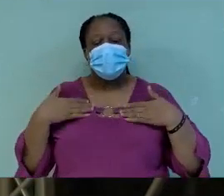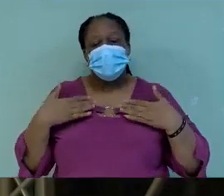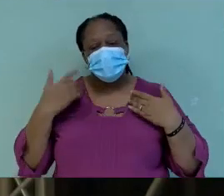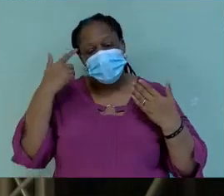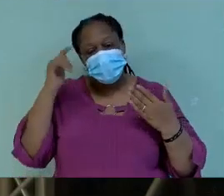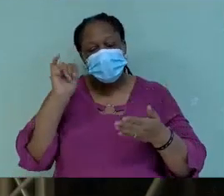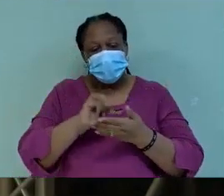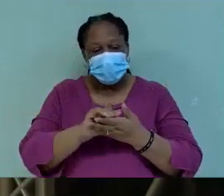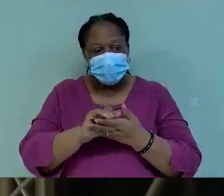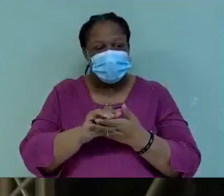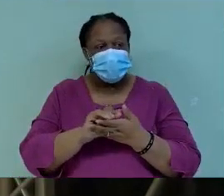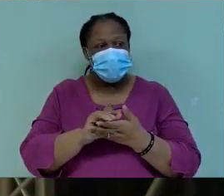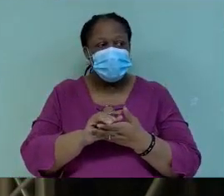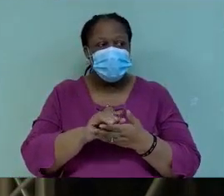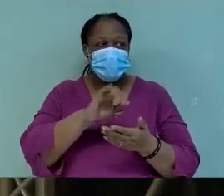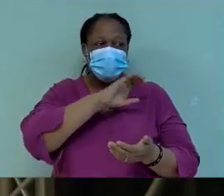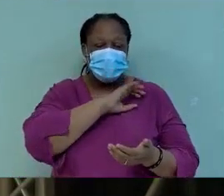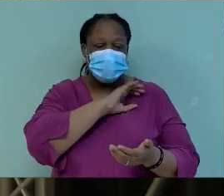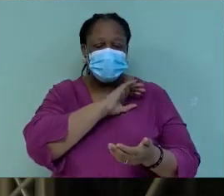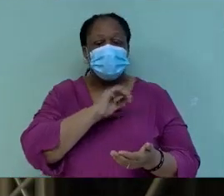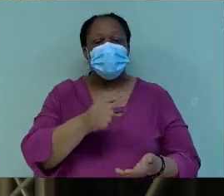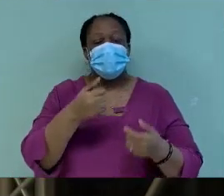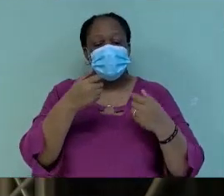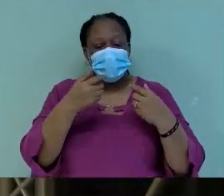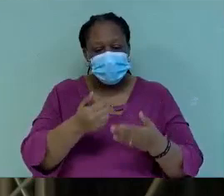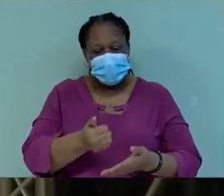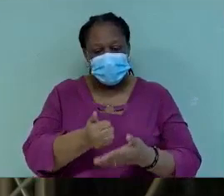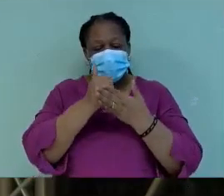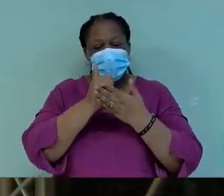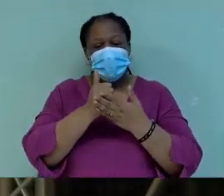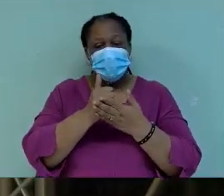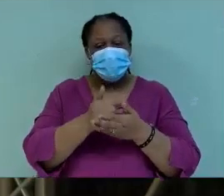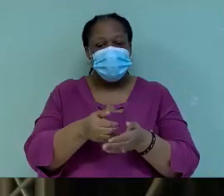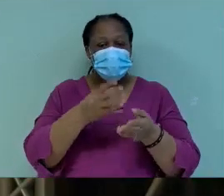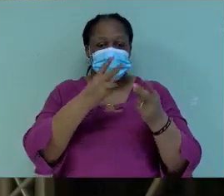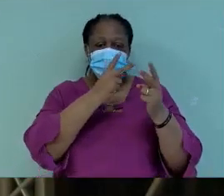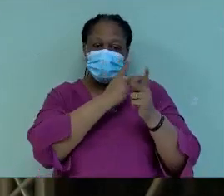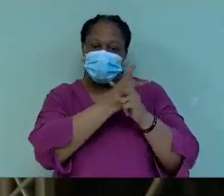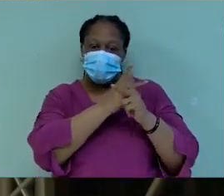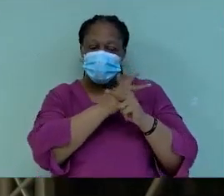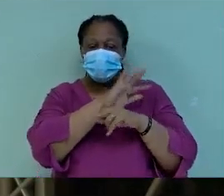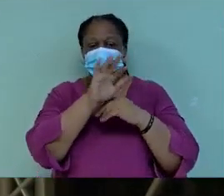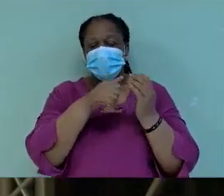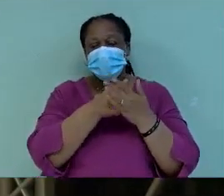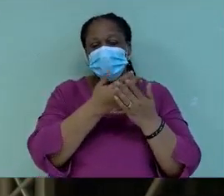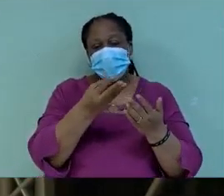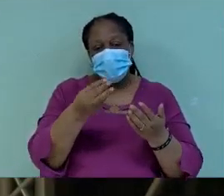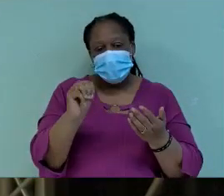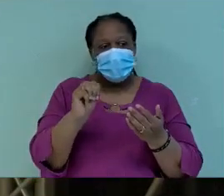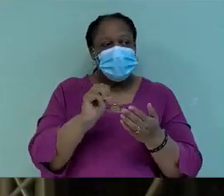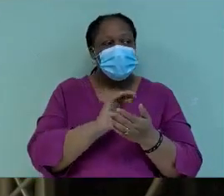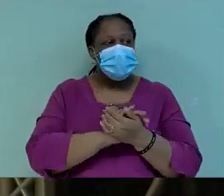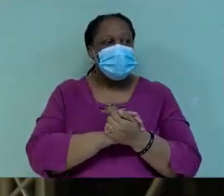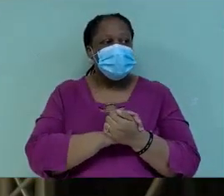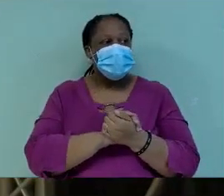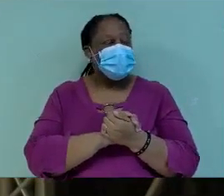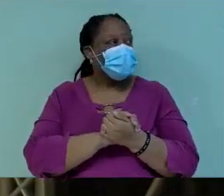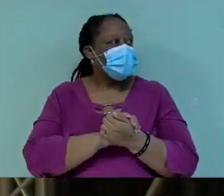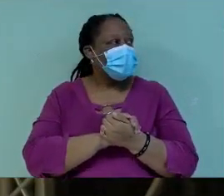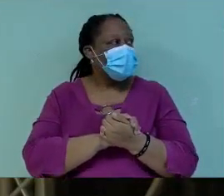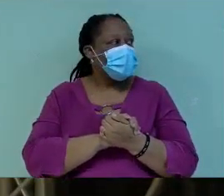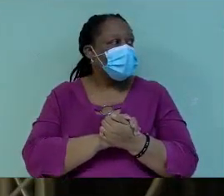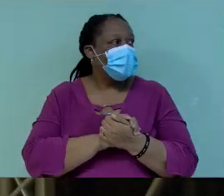Command of the Police Force. In particular, Mr. Henry, Comrade Henry, Superintendent